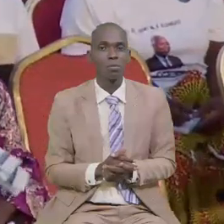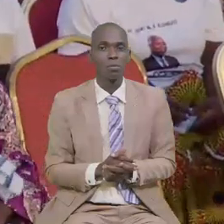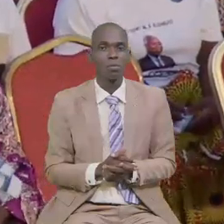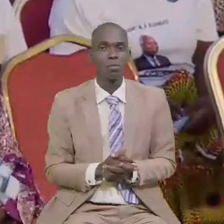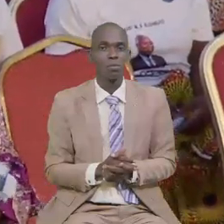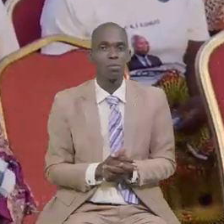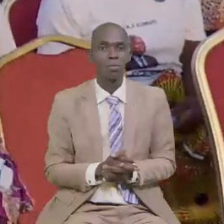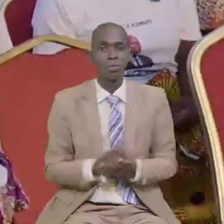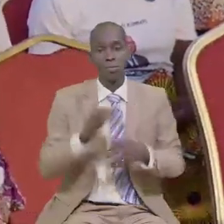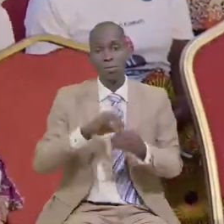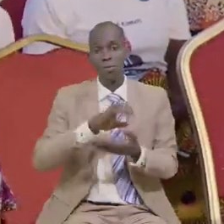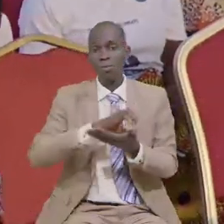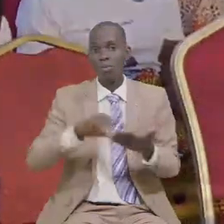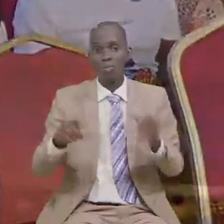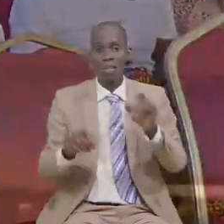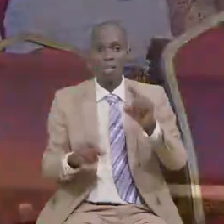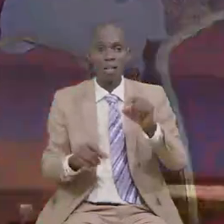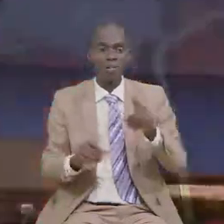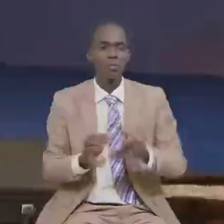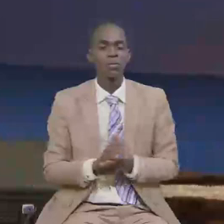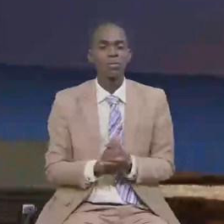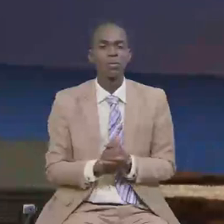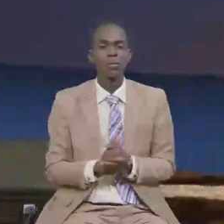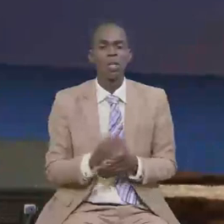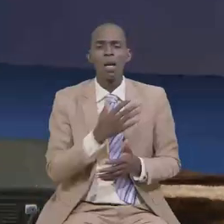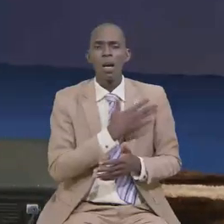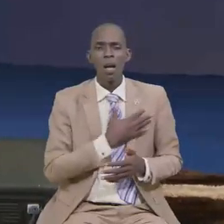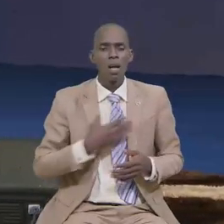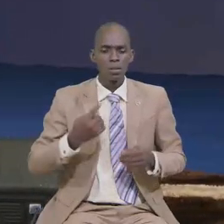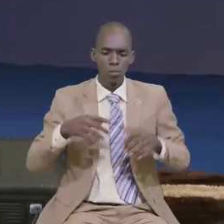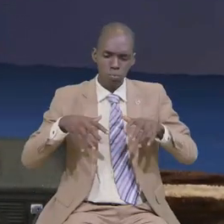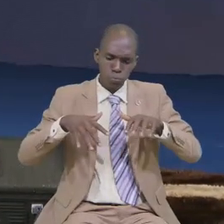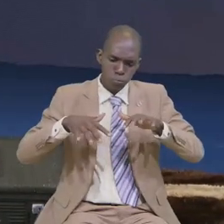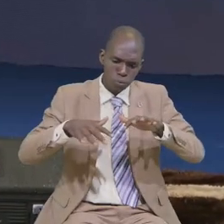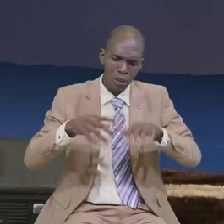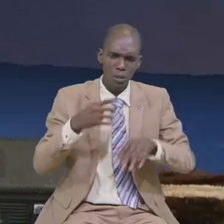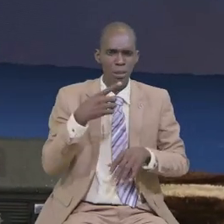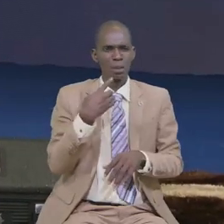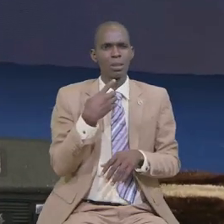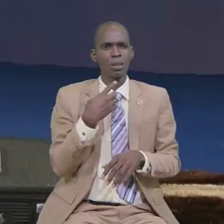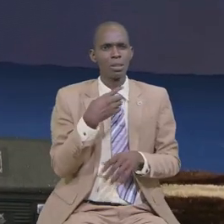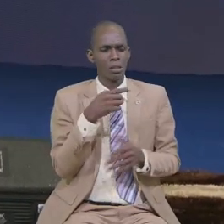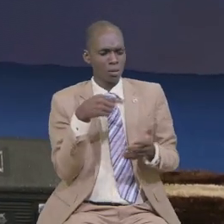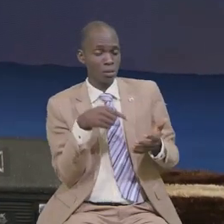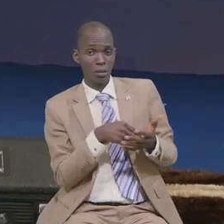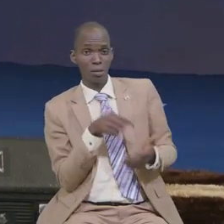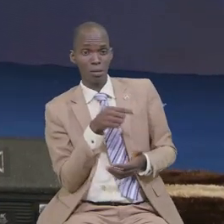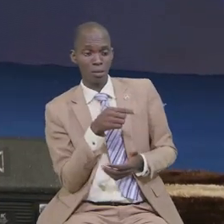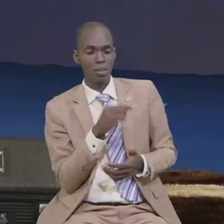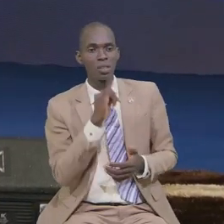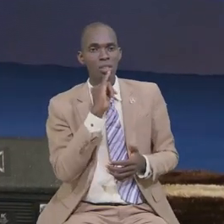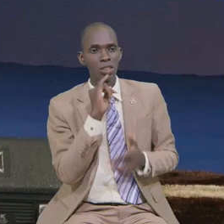In verse 11, and the multitude said, this is Jesus,